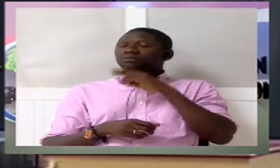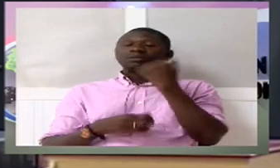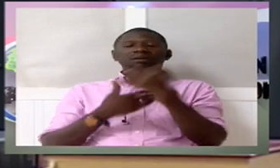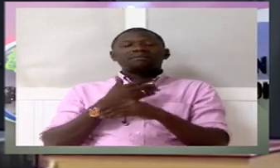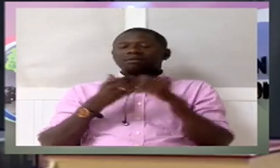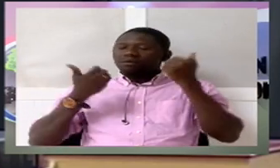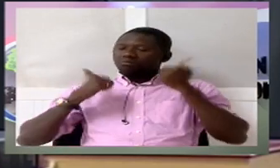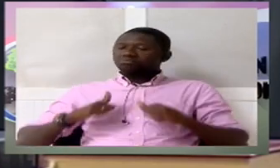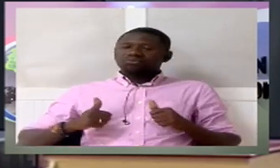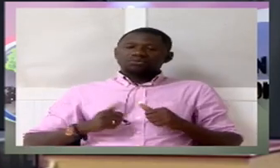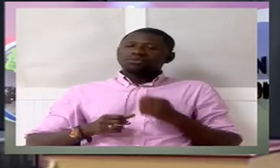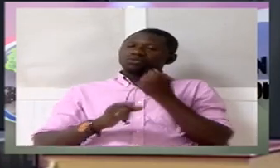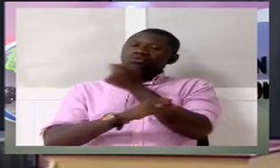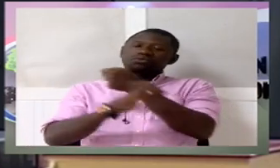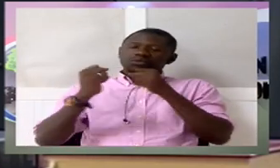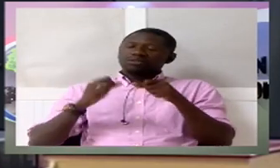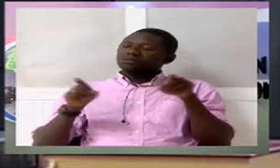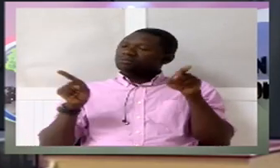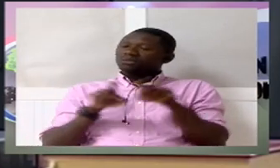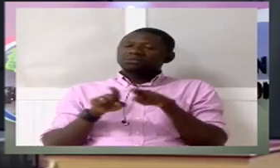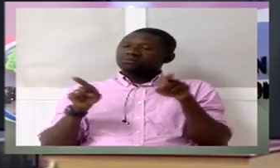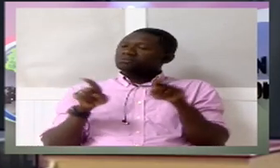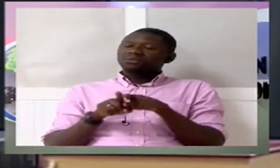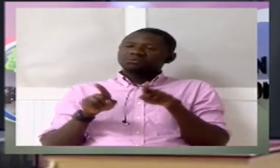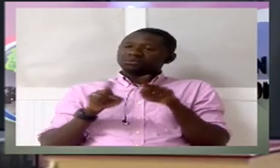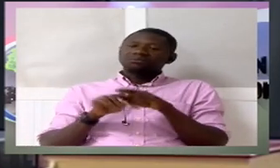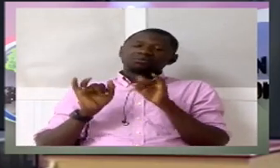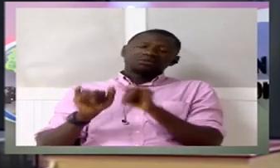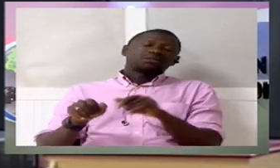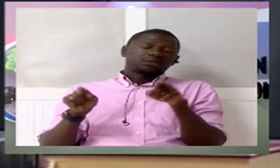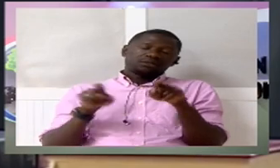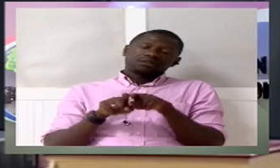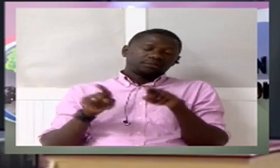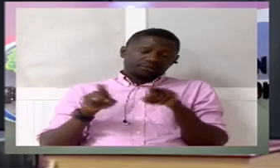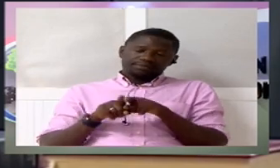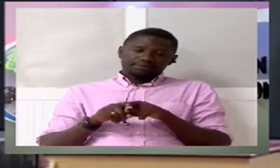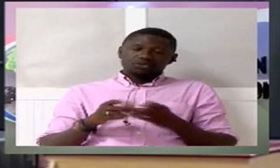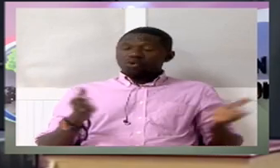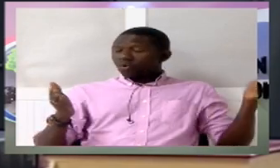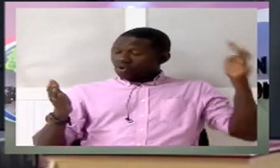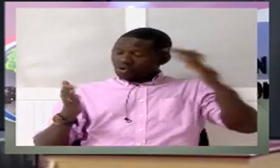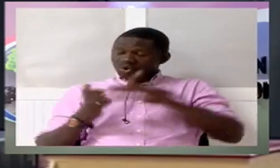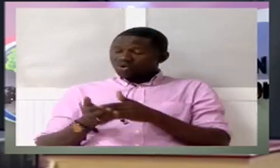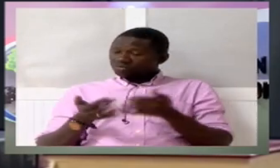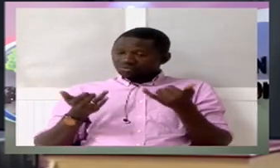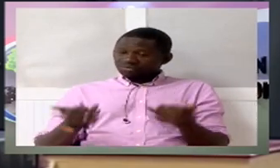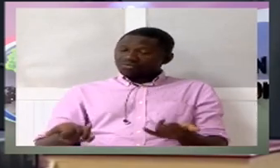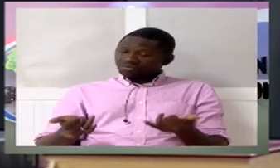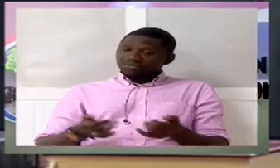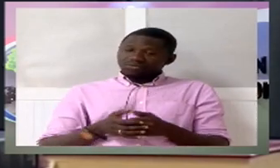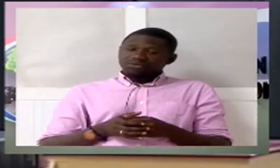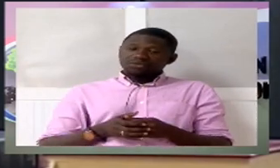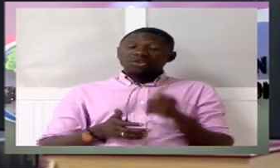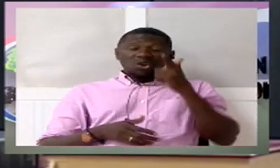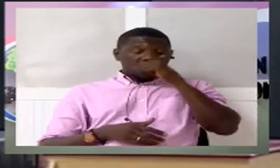na okay the situation remains like that ko nyin alhalo nyin la la wala nyama tuta wala nyama up to date fombe biti lo mendo.